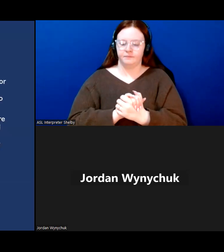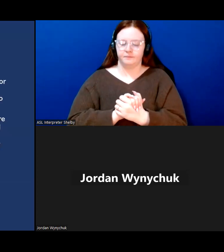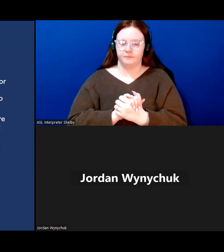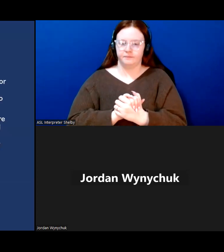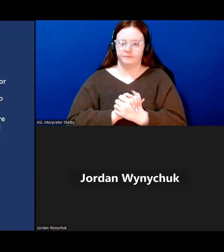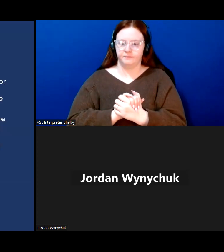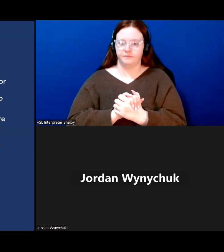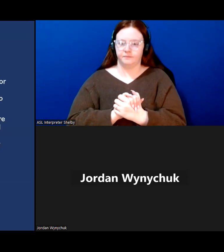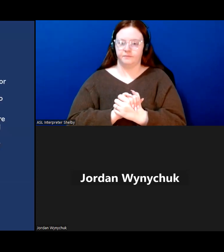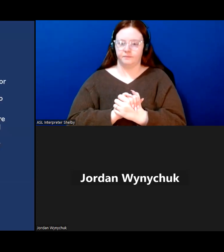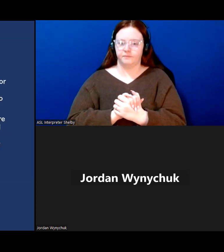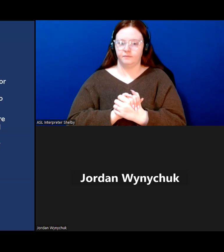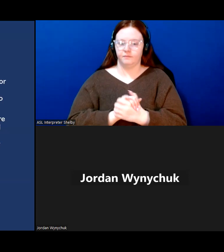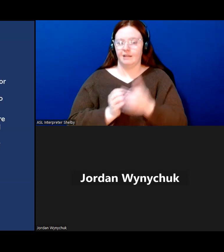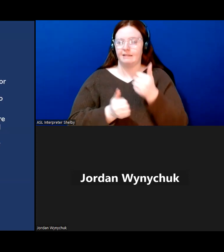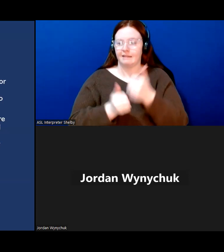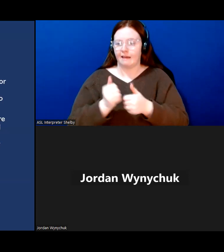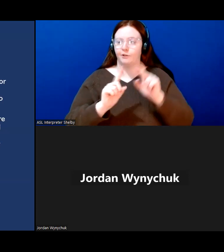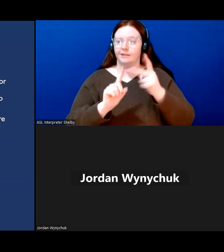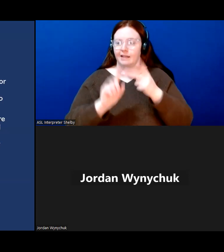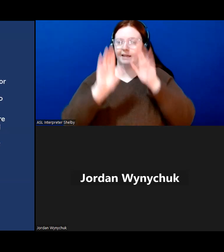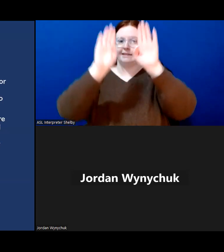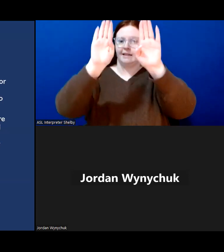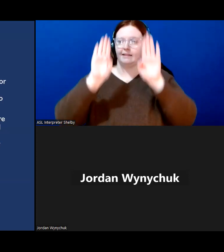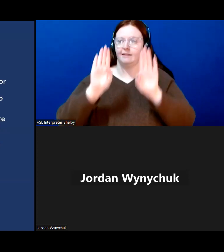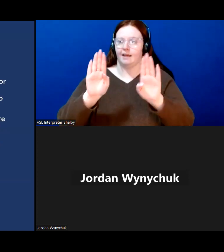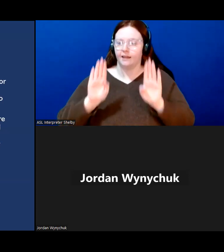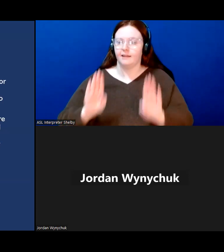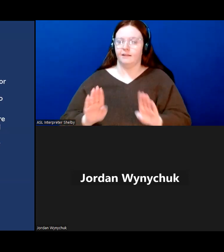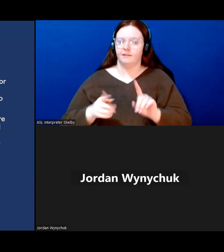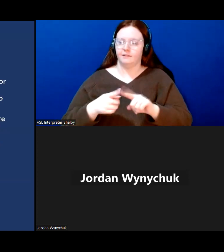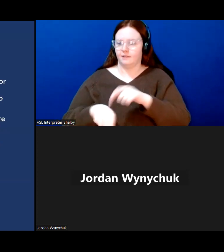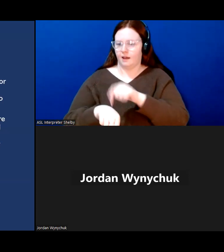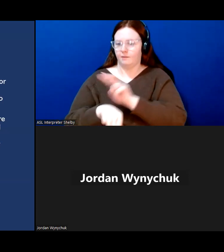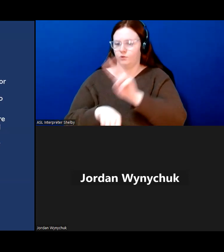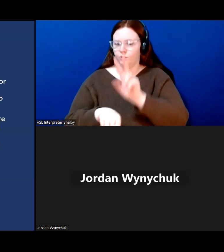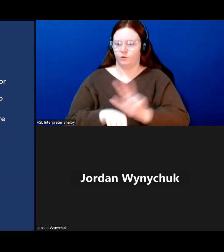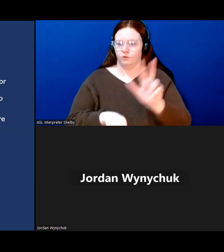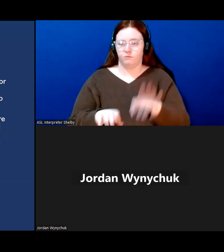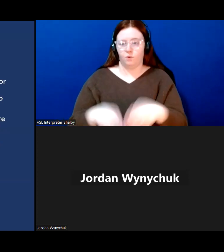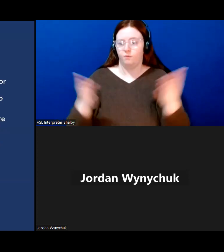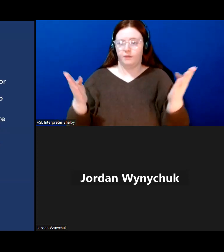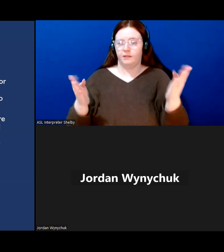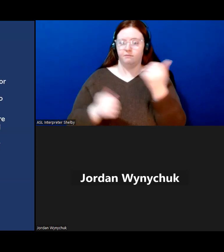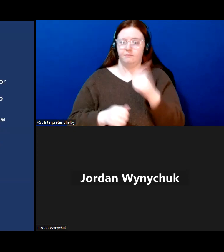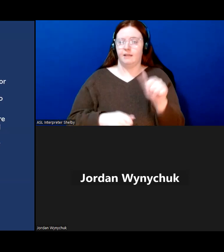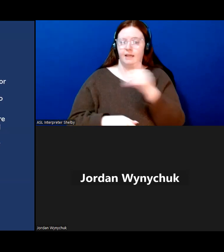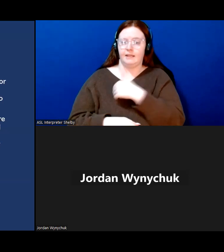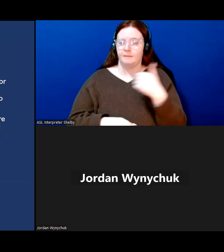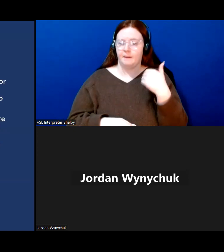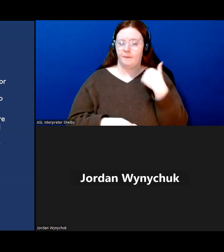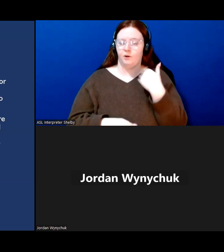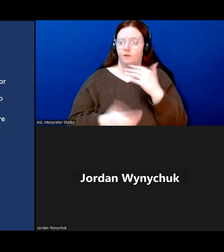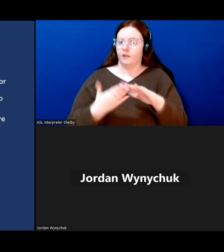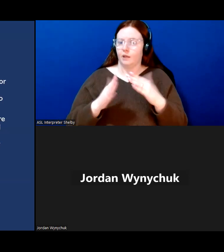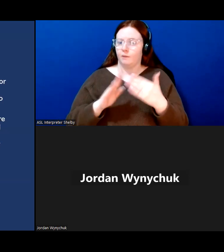And it's every second Sunday, as I mentioned, from 2 p.m. to 3 p.m. It's an open call for any member of our fabulous community to